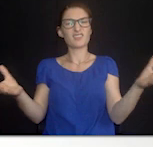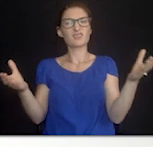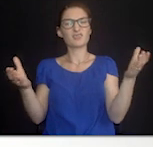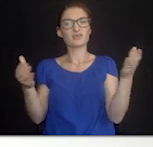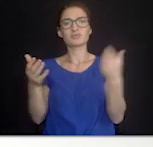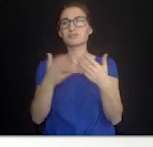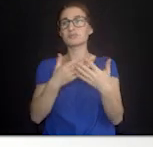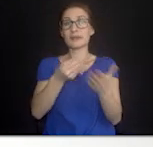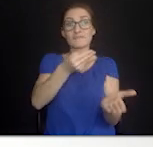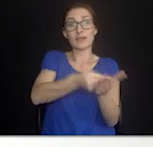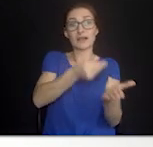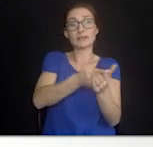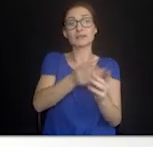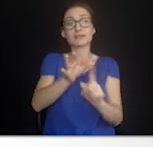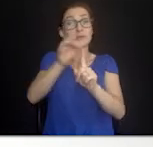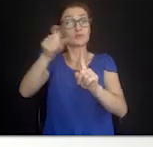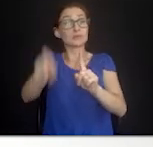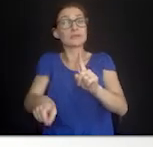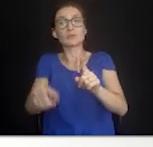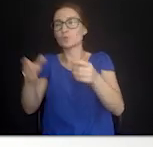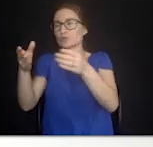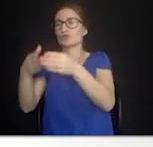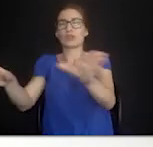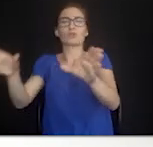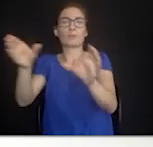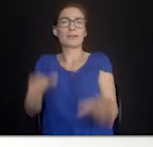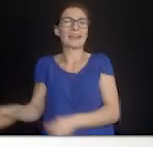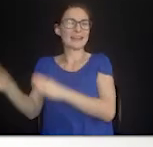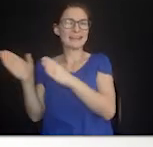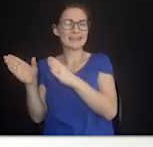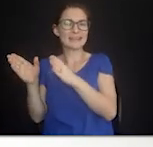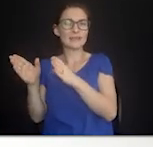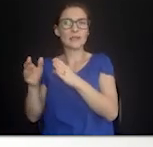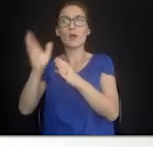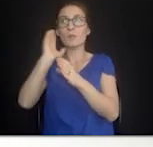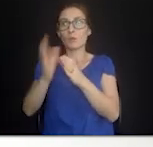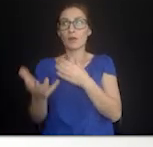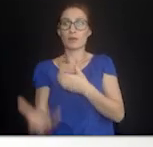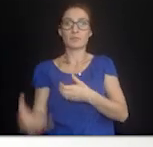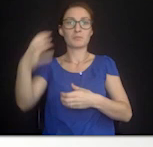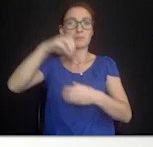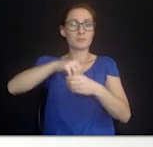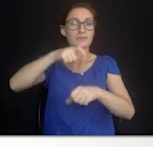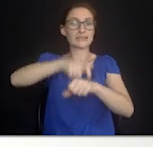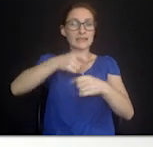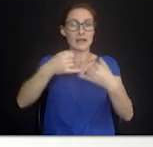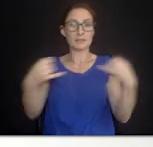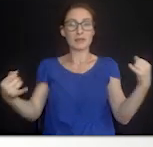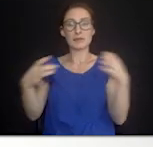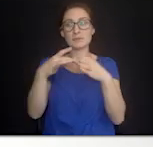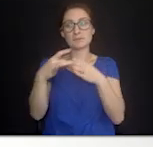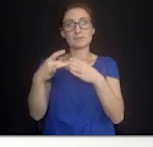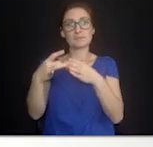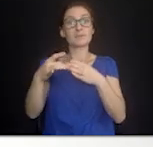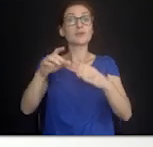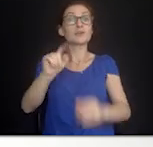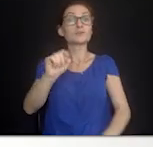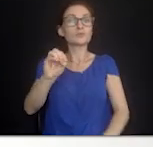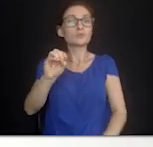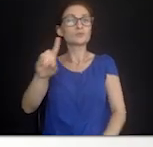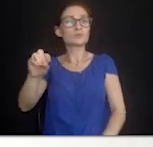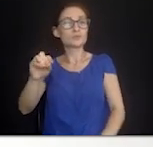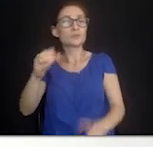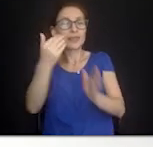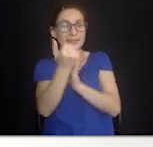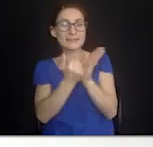finance, special needs, or just general planning related, we're going to get it into a timeline, into a to-do list, and start knocking it off. And that's